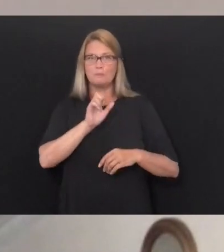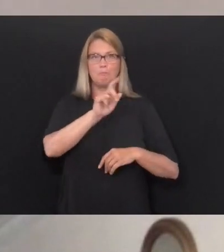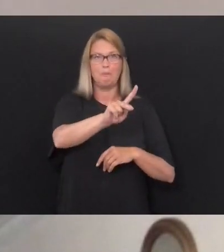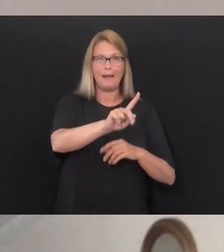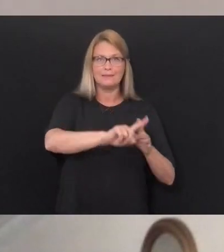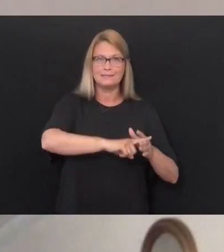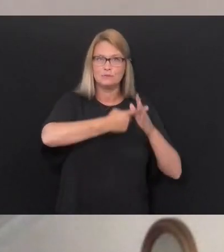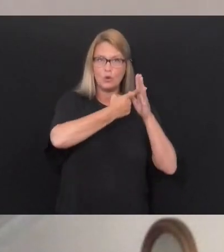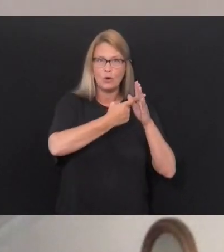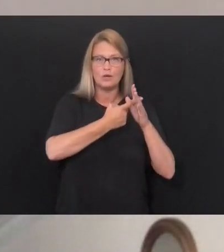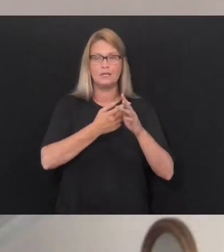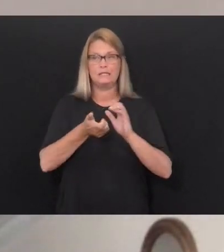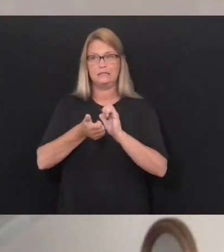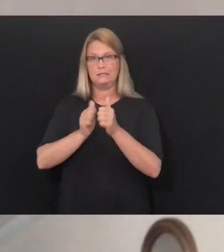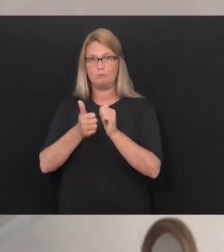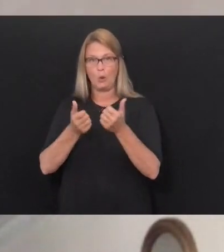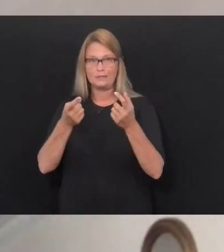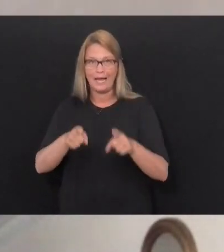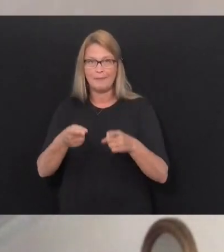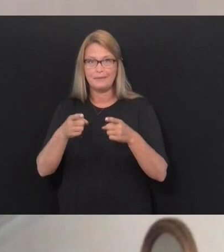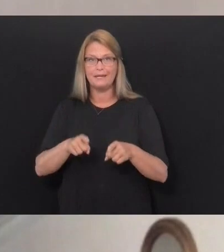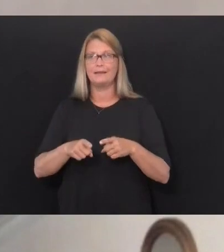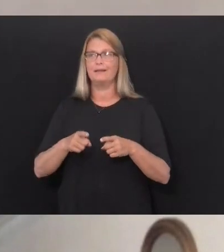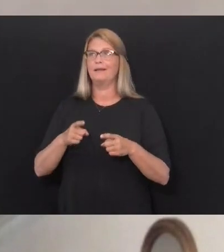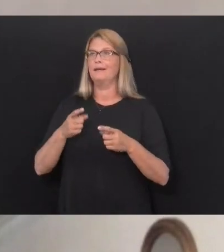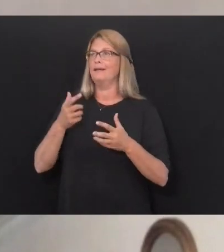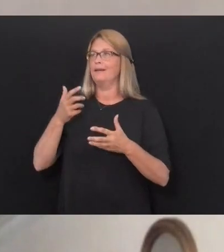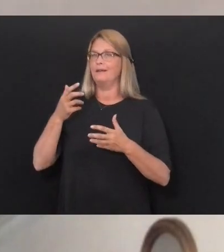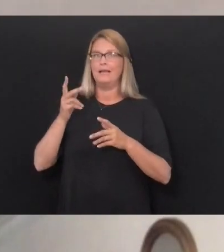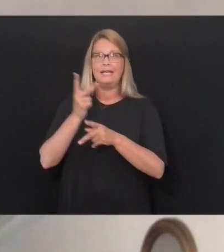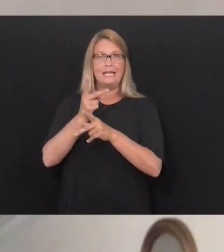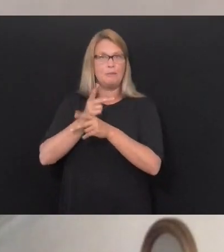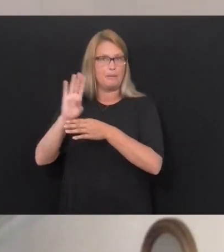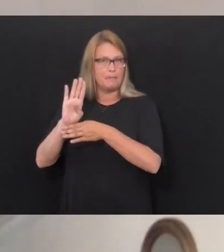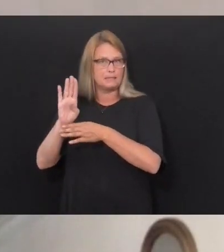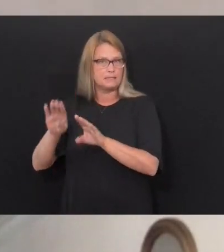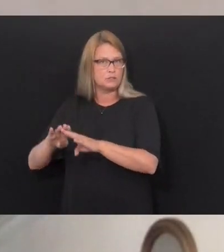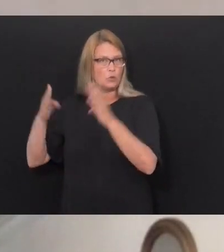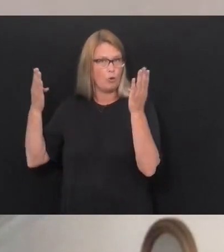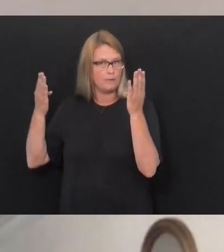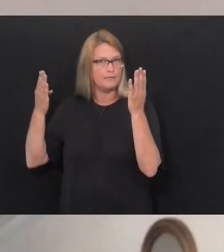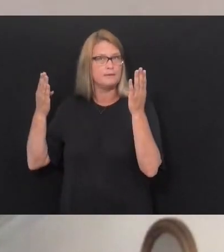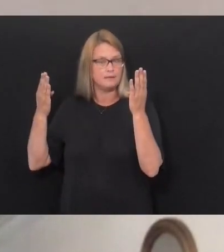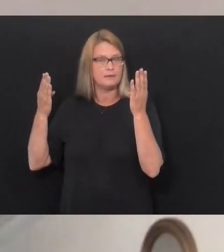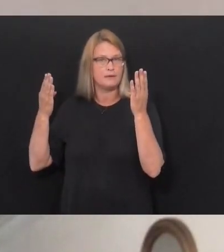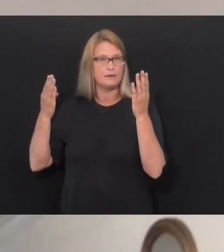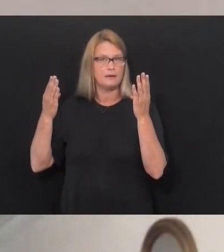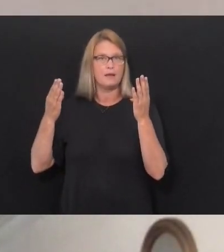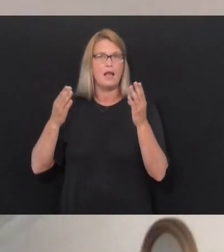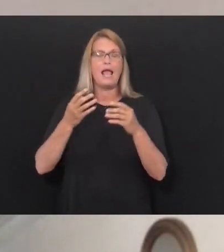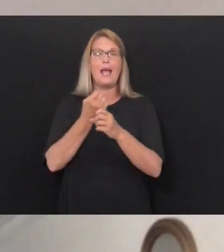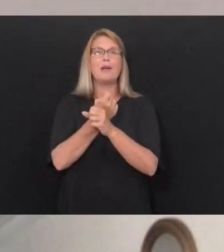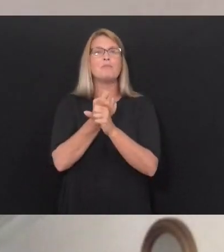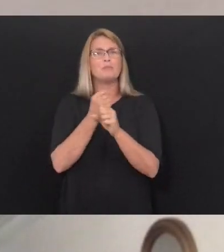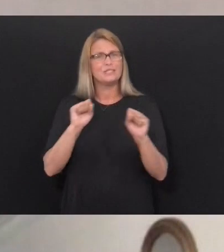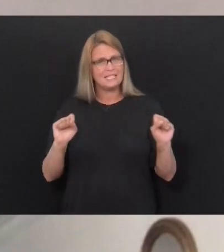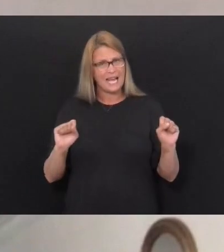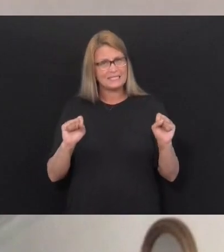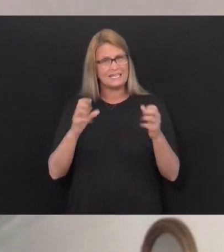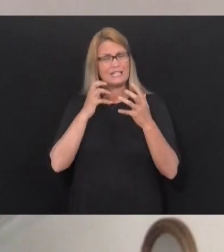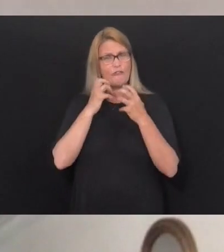situation today, we got to keep breathing. We've got to maintain ourselves and keep ourselves until the